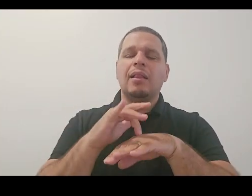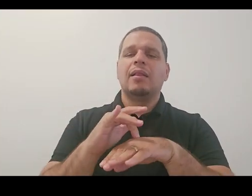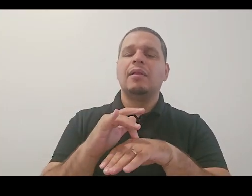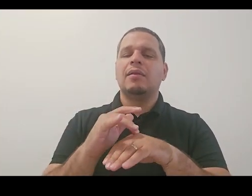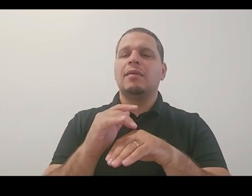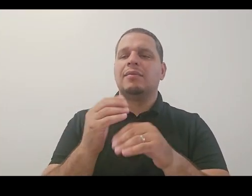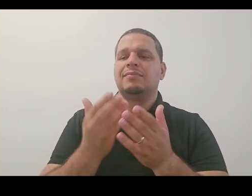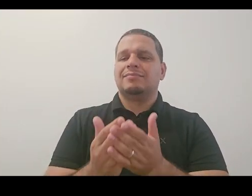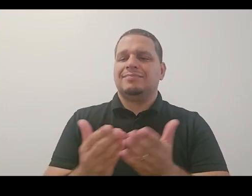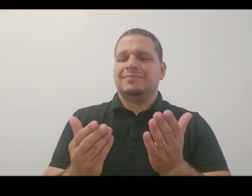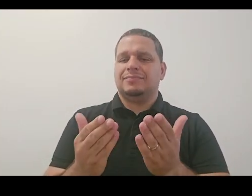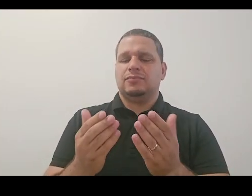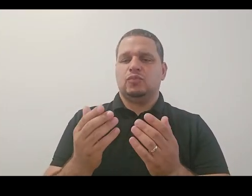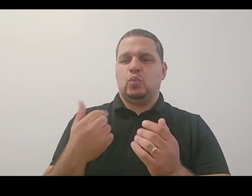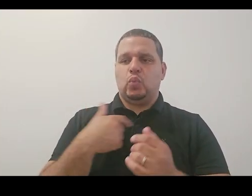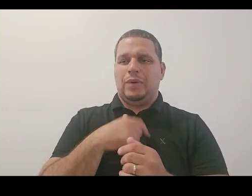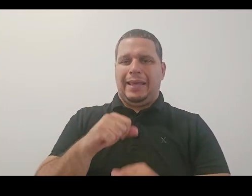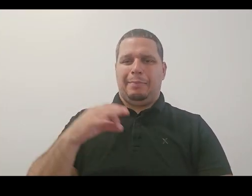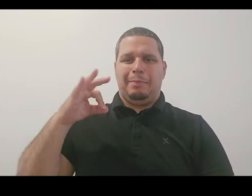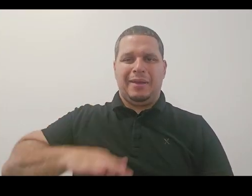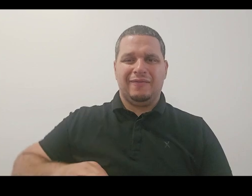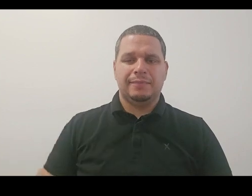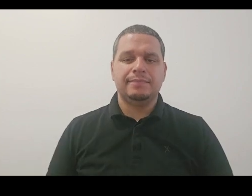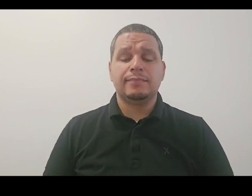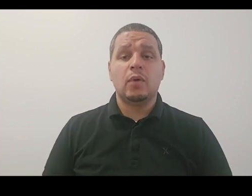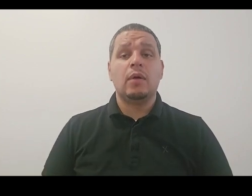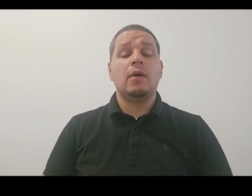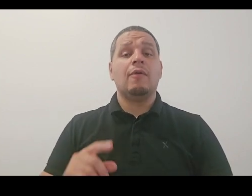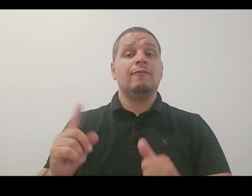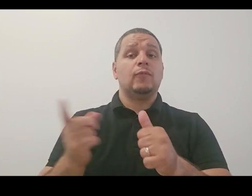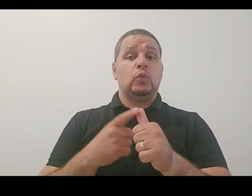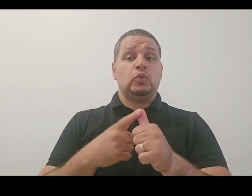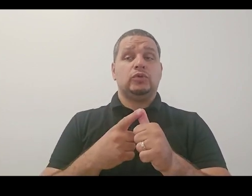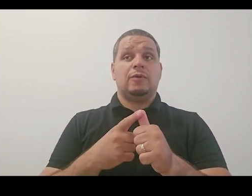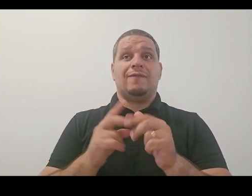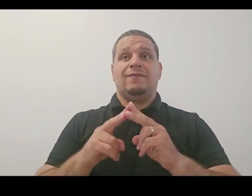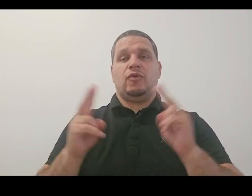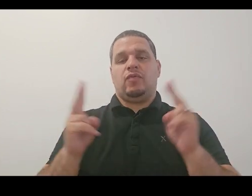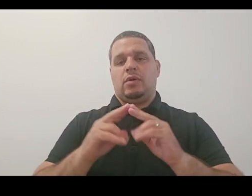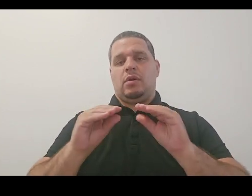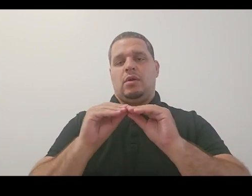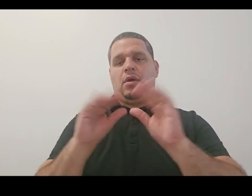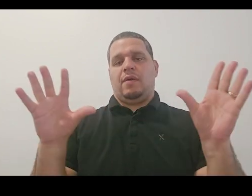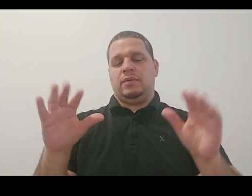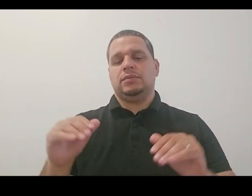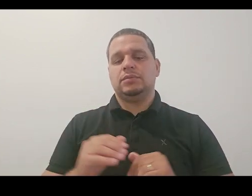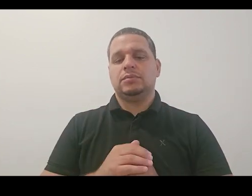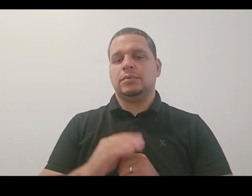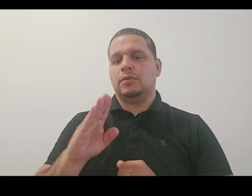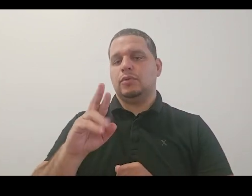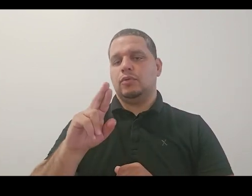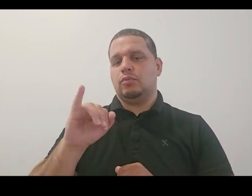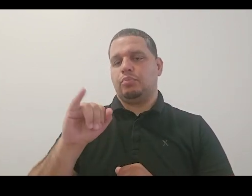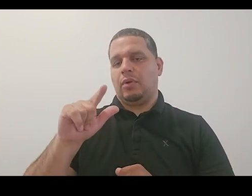to benefit from. The first and foremost and very obvious one being Braille.